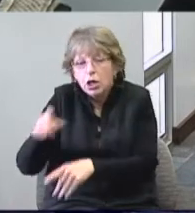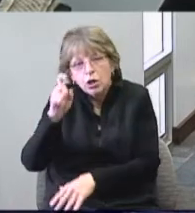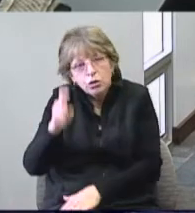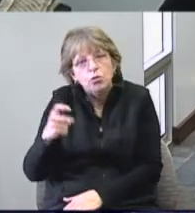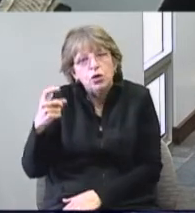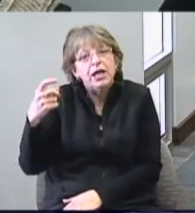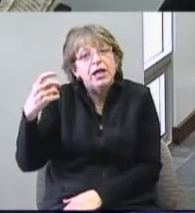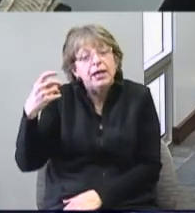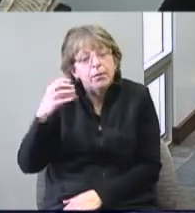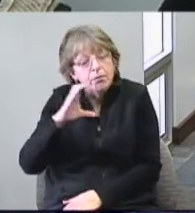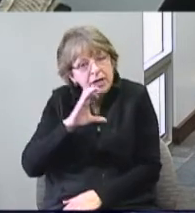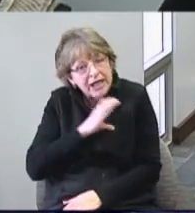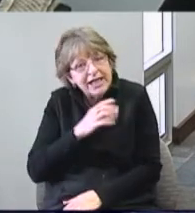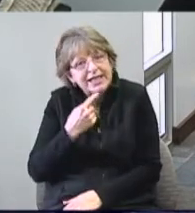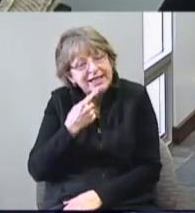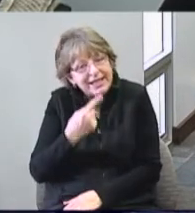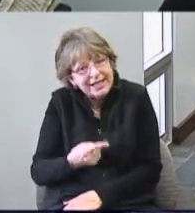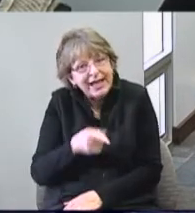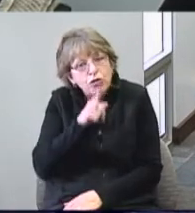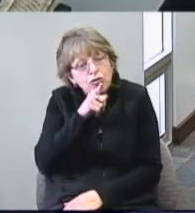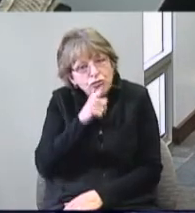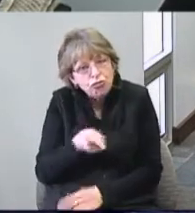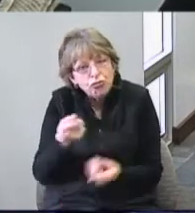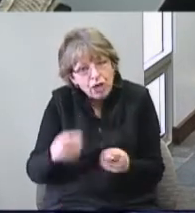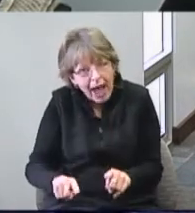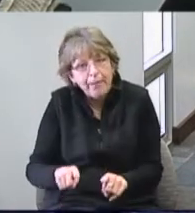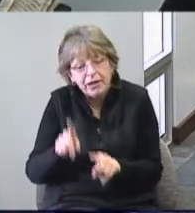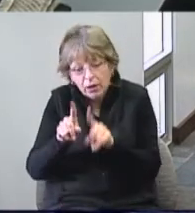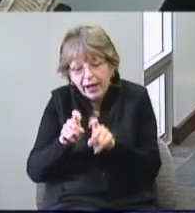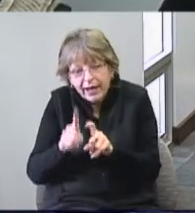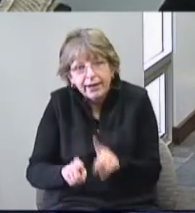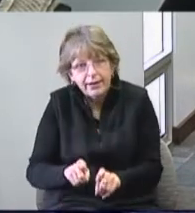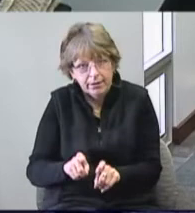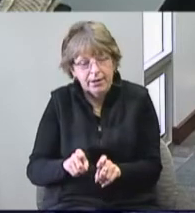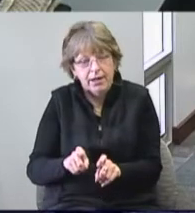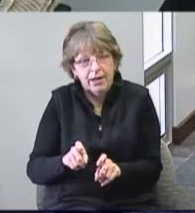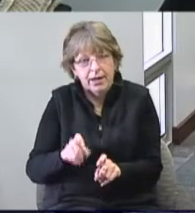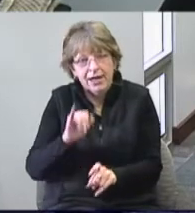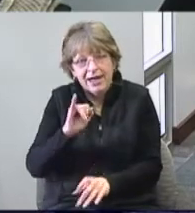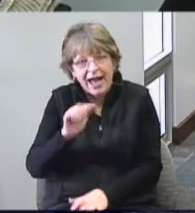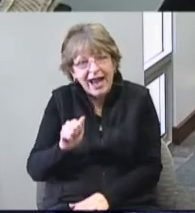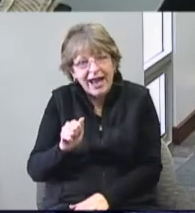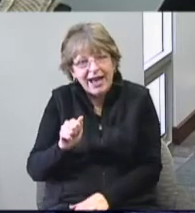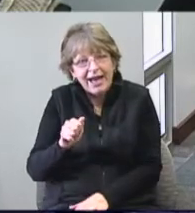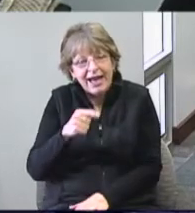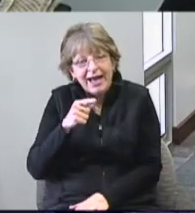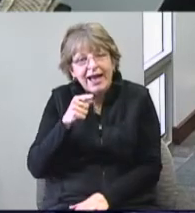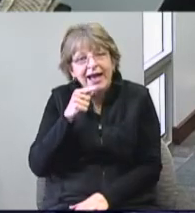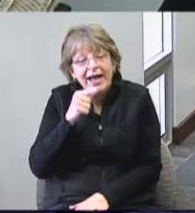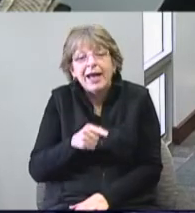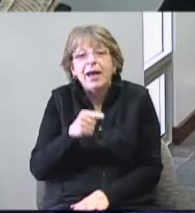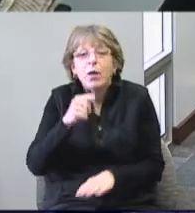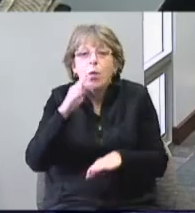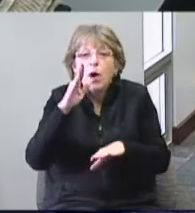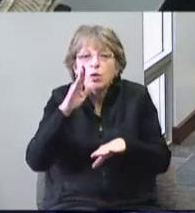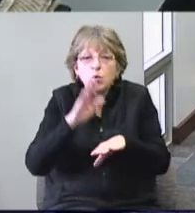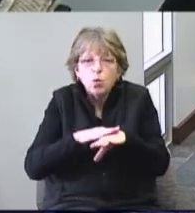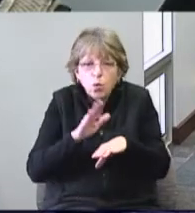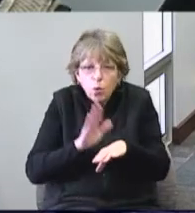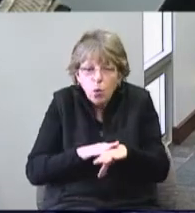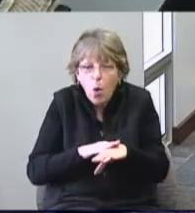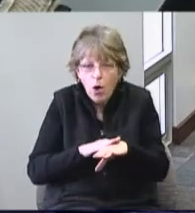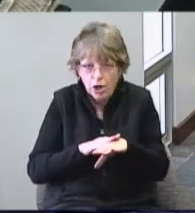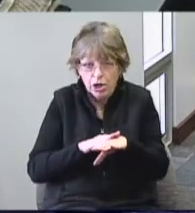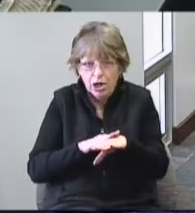tell you the truth when they're interviewed in an internal affairs investigation. He was warned from the outset, from the